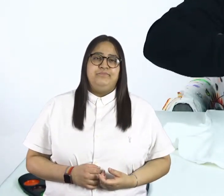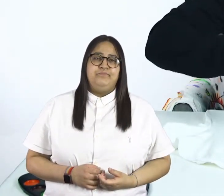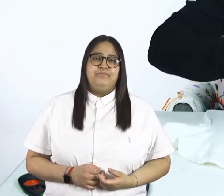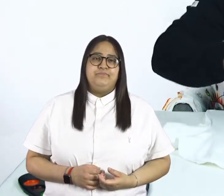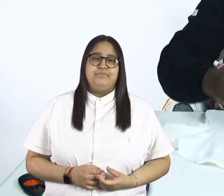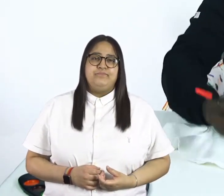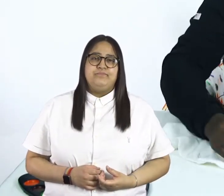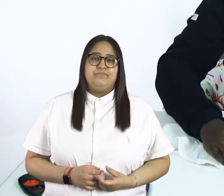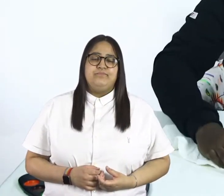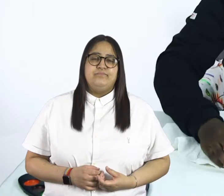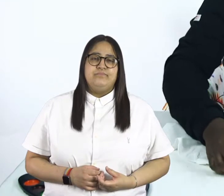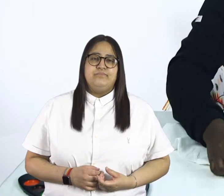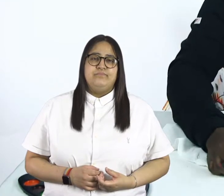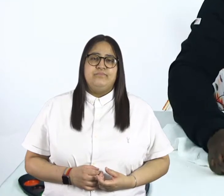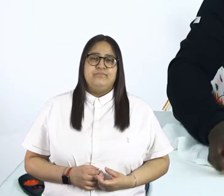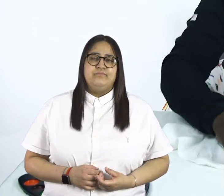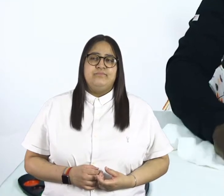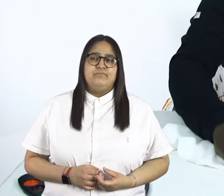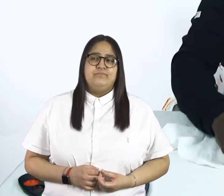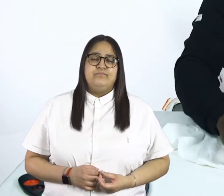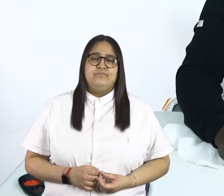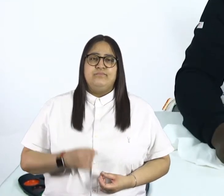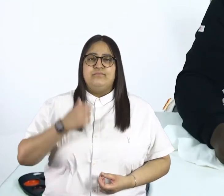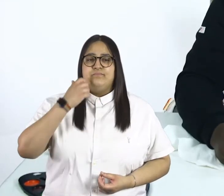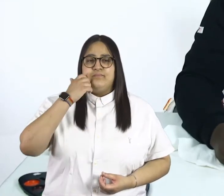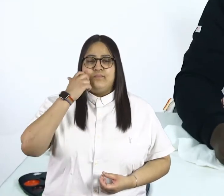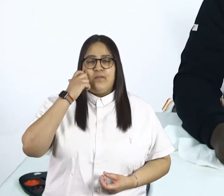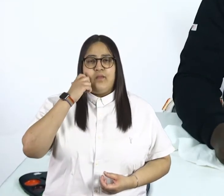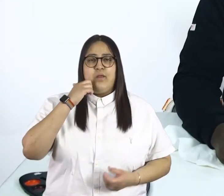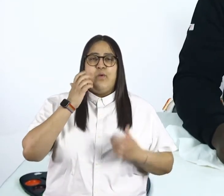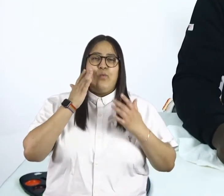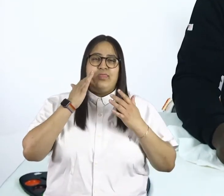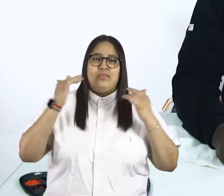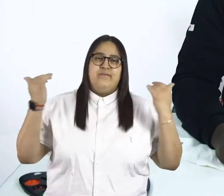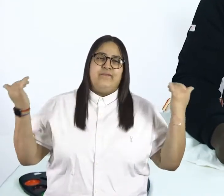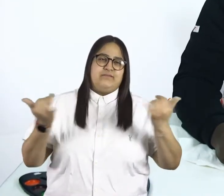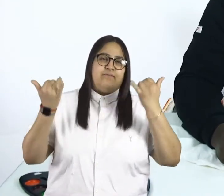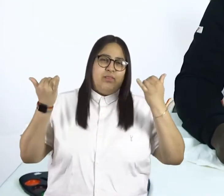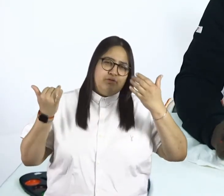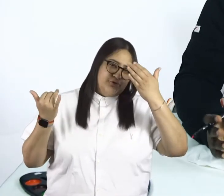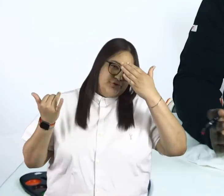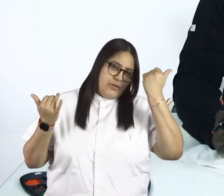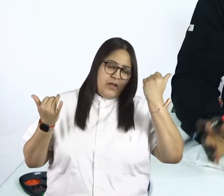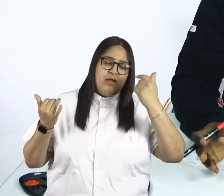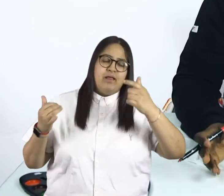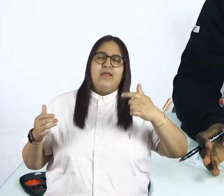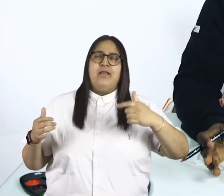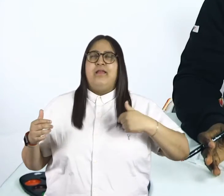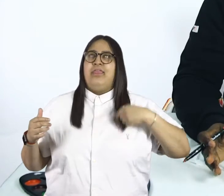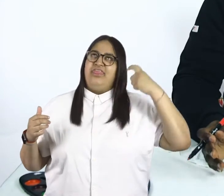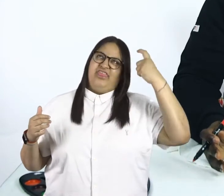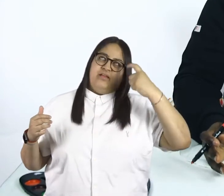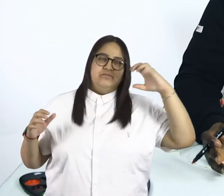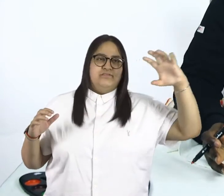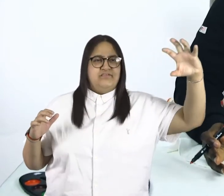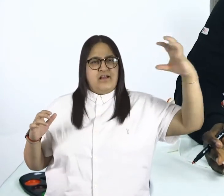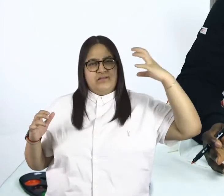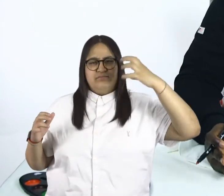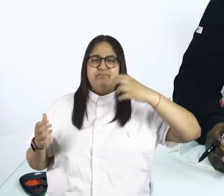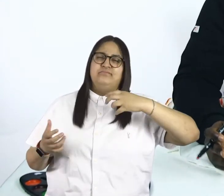So when it comes to festivals, it's in summer, mainly in summer. You think about the sun shining bright on you whilst